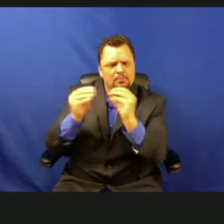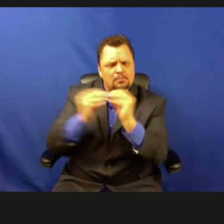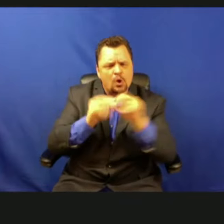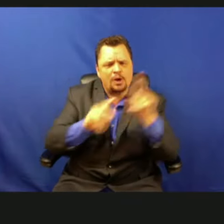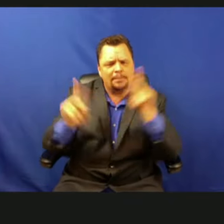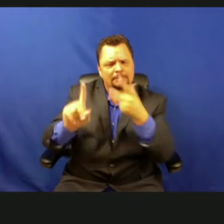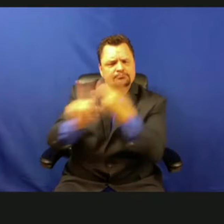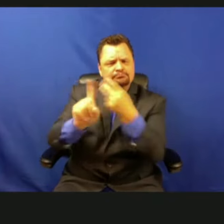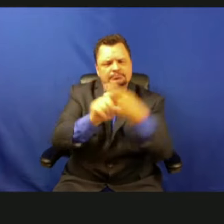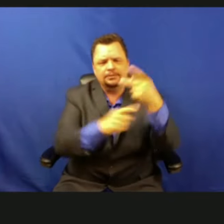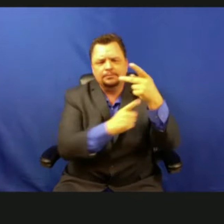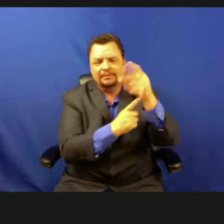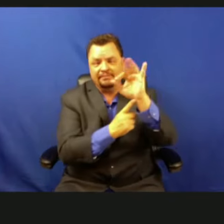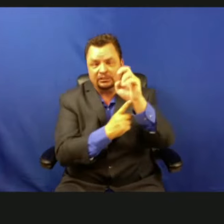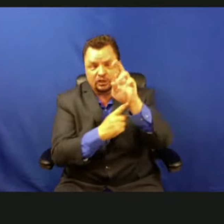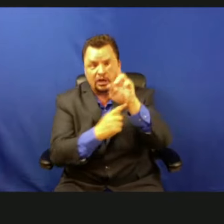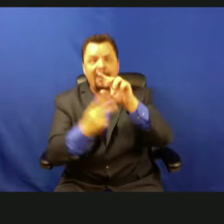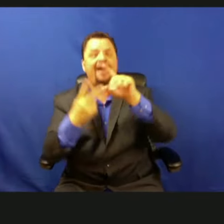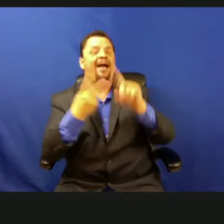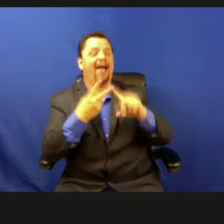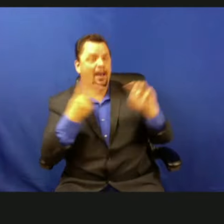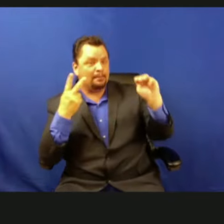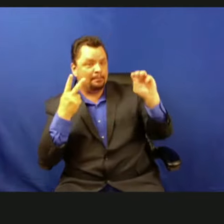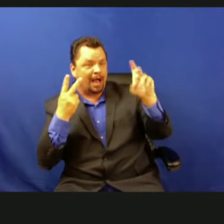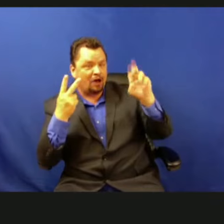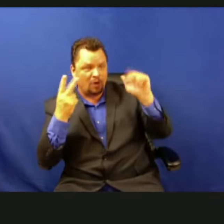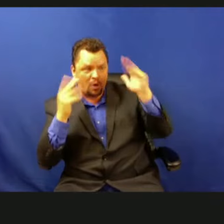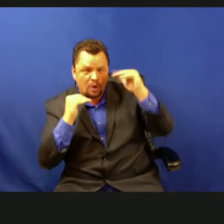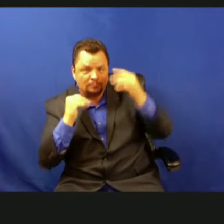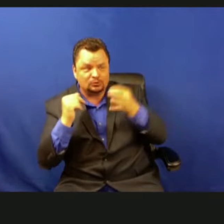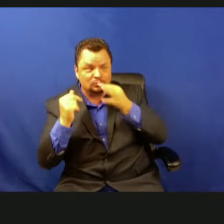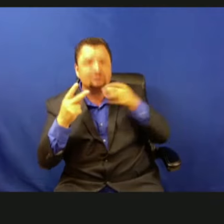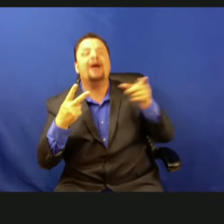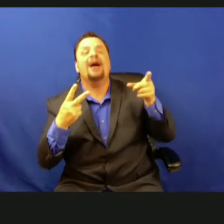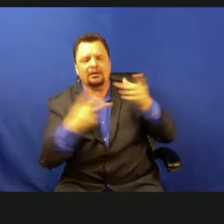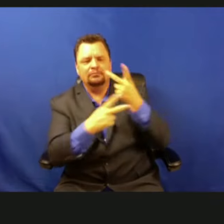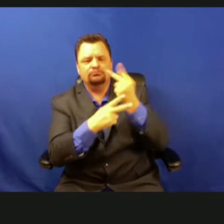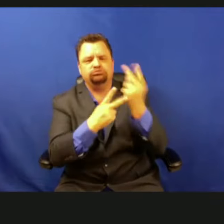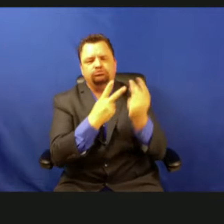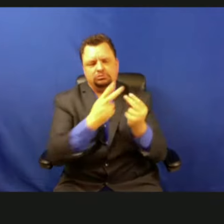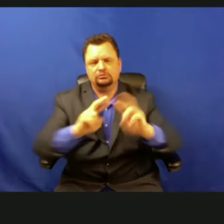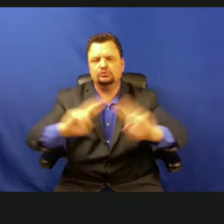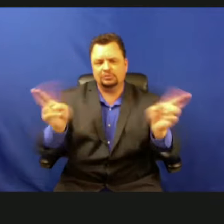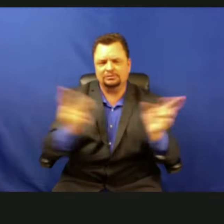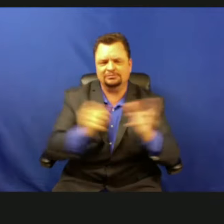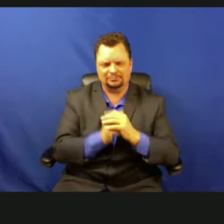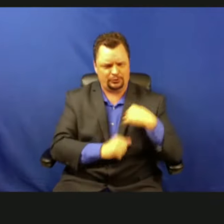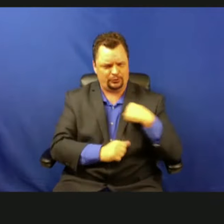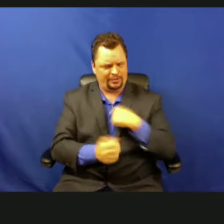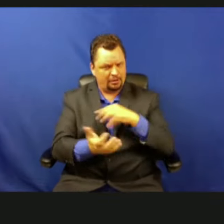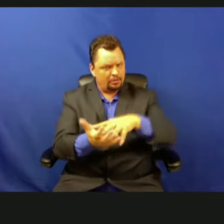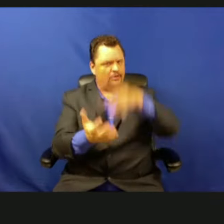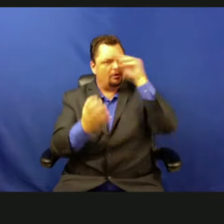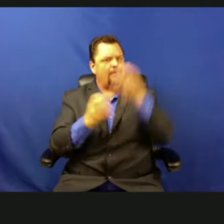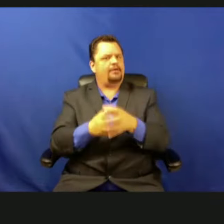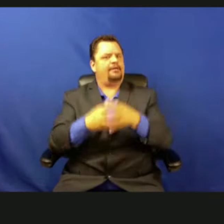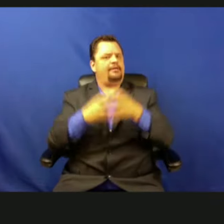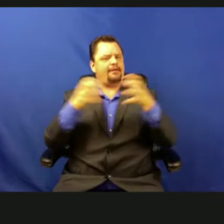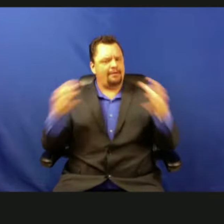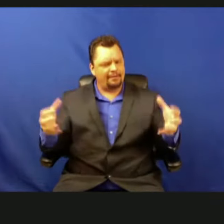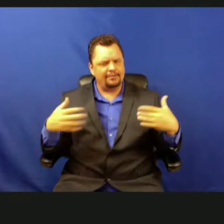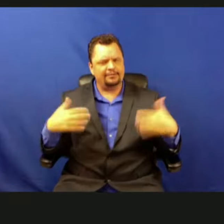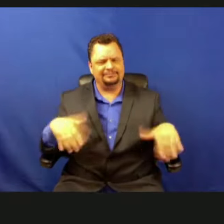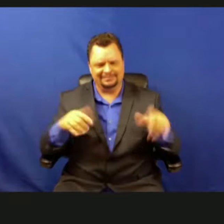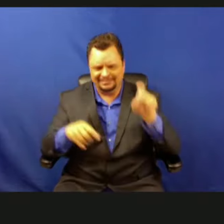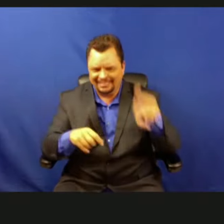year, just like the early days of vaccine distribution. It requires meticulous planning ahead of time to make sure that we can offer the people of Colorado this